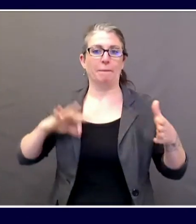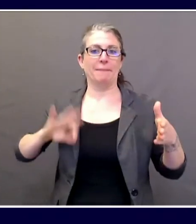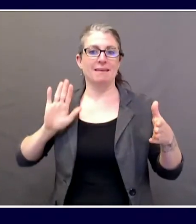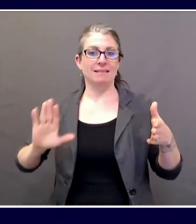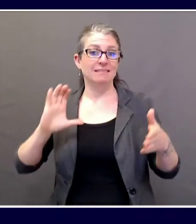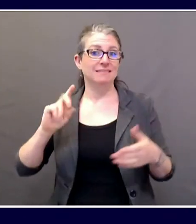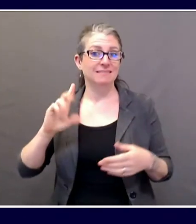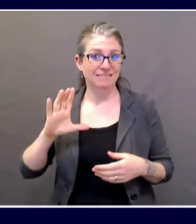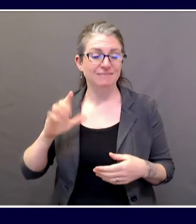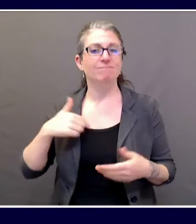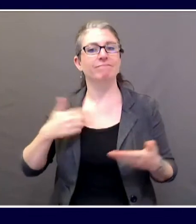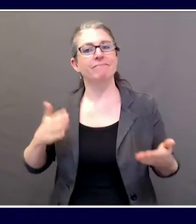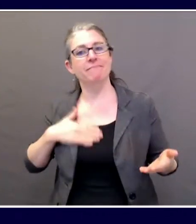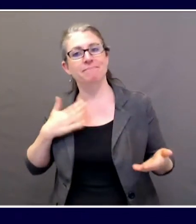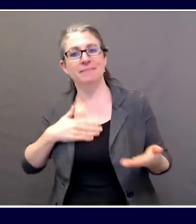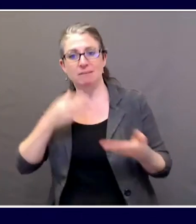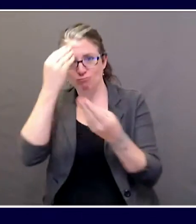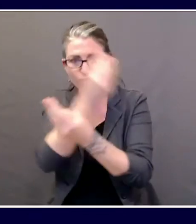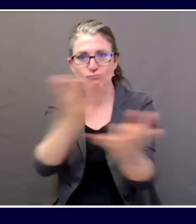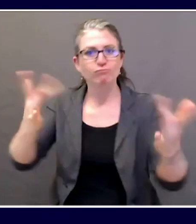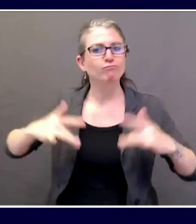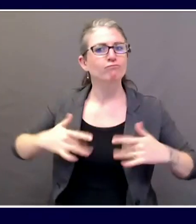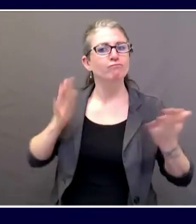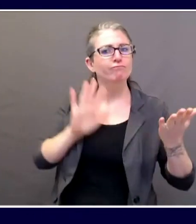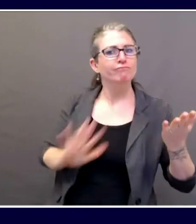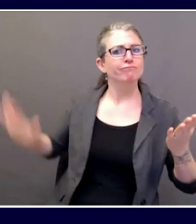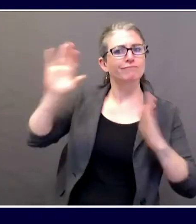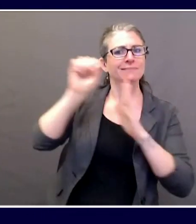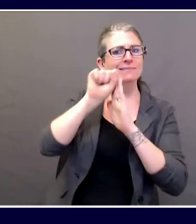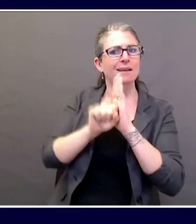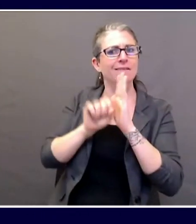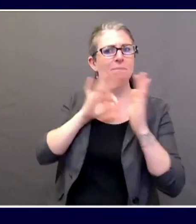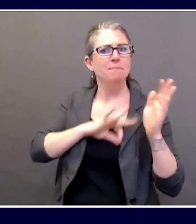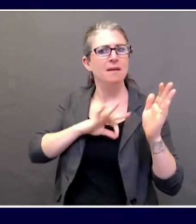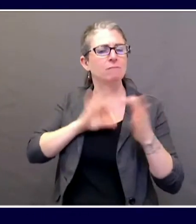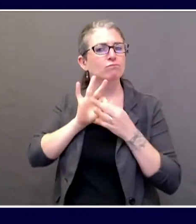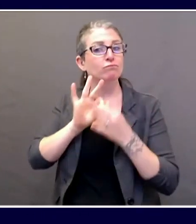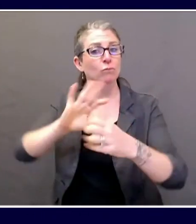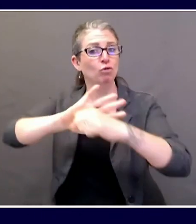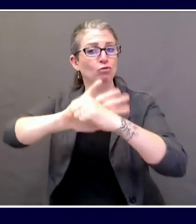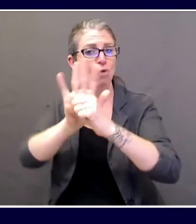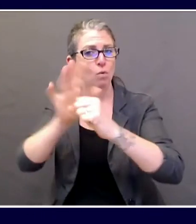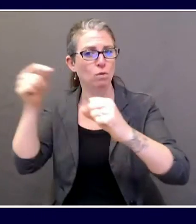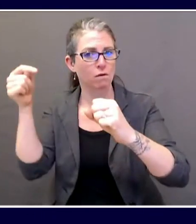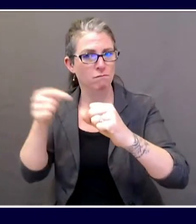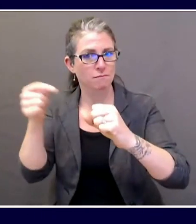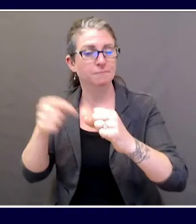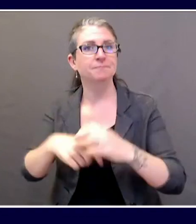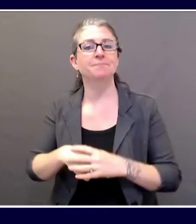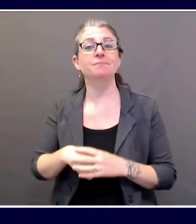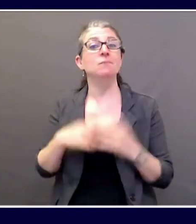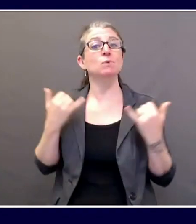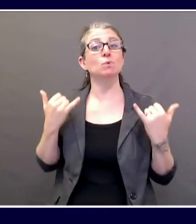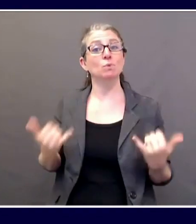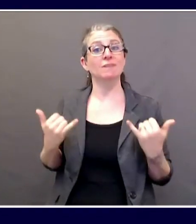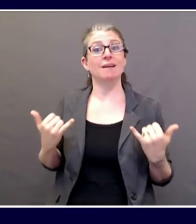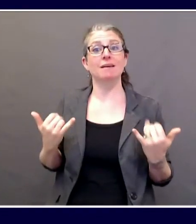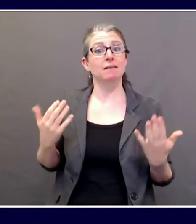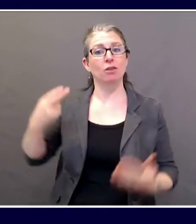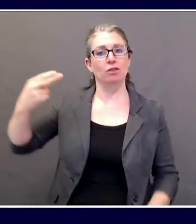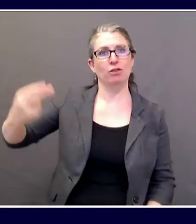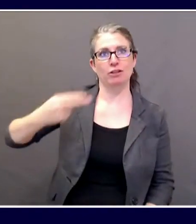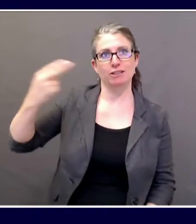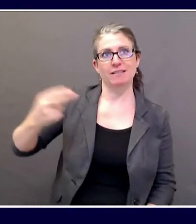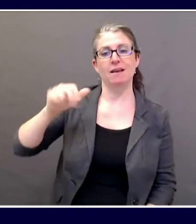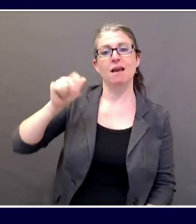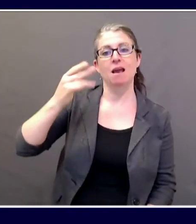this afternoon to talk about where we are with respect to COVID-19 for the entire state of Maine for today, Thursday,